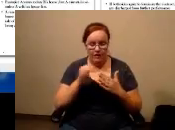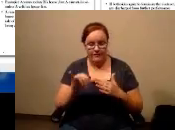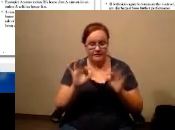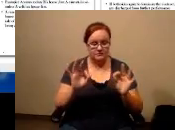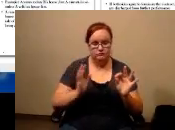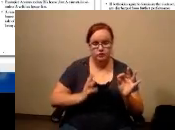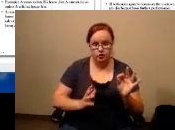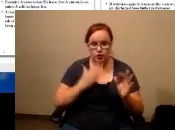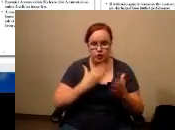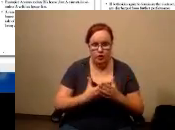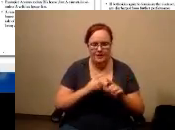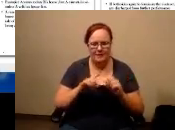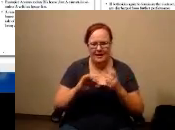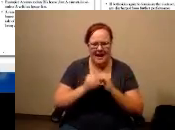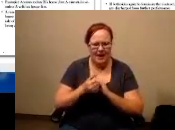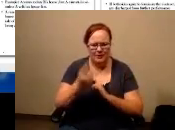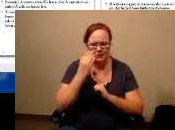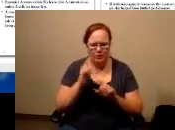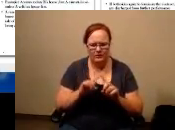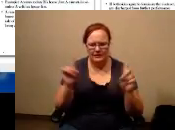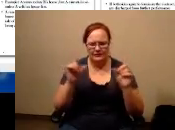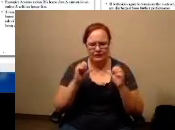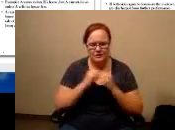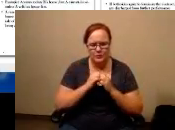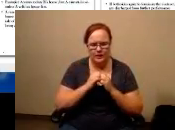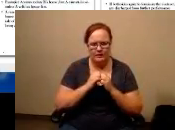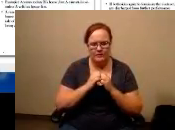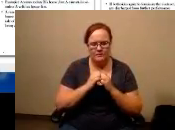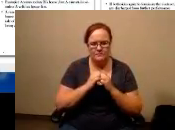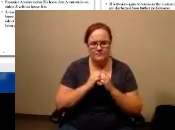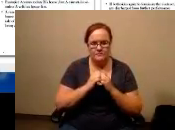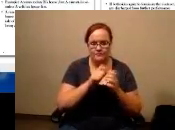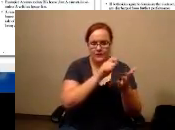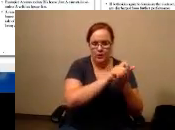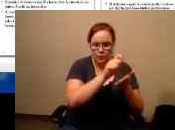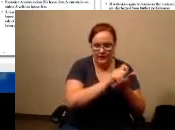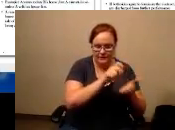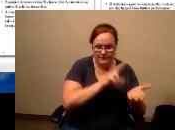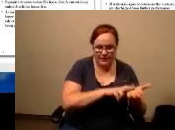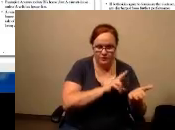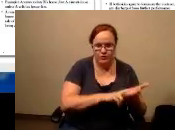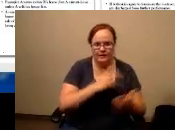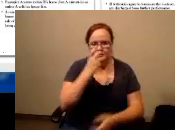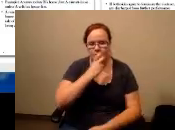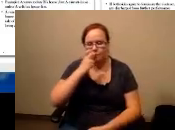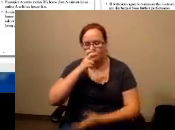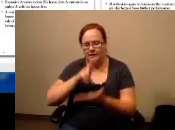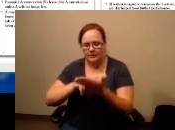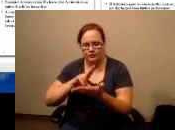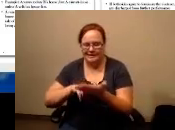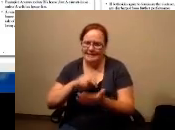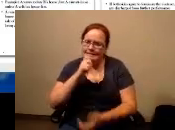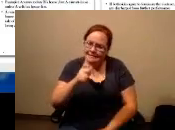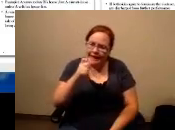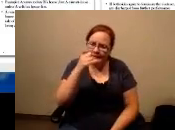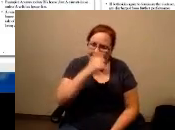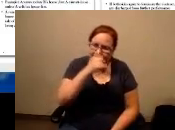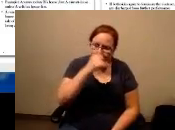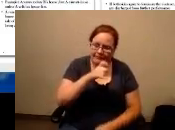do you know the difference between a written contract and an oral contract? It's not as silly as it